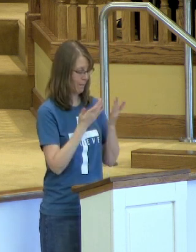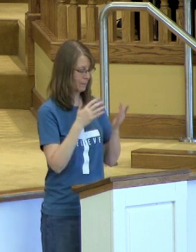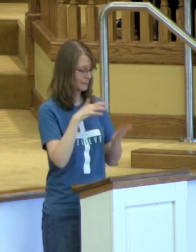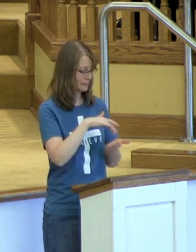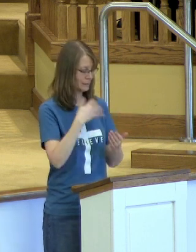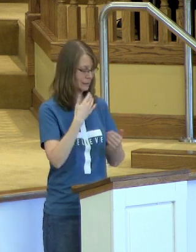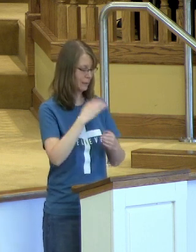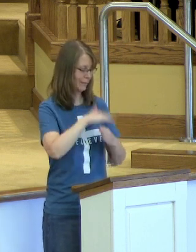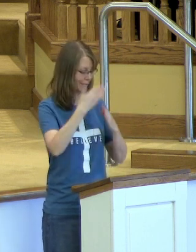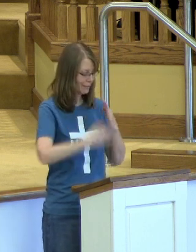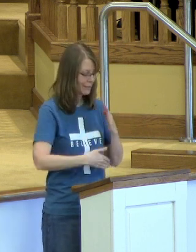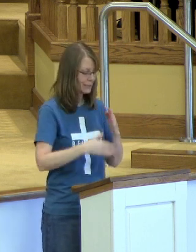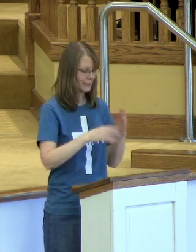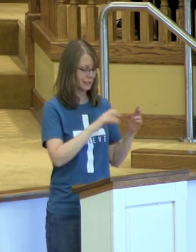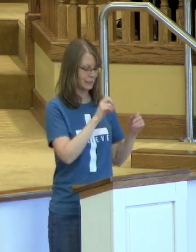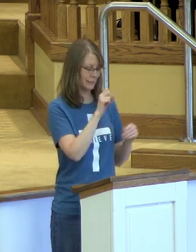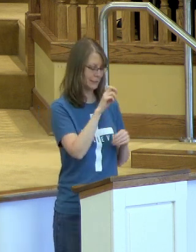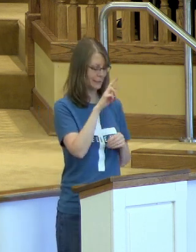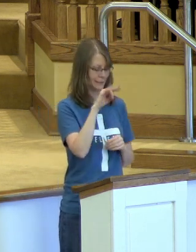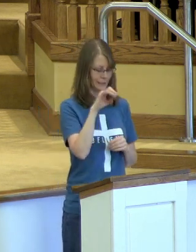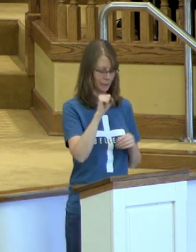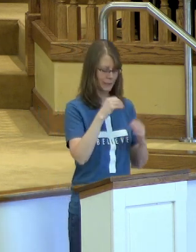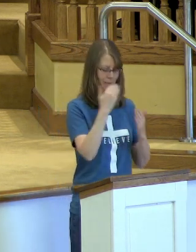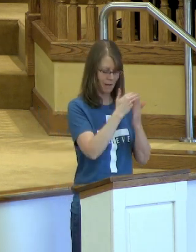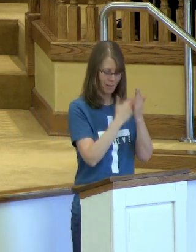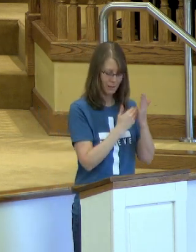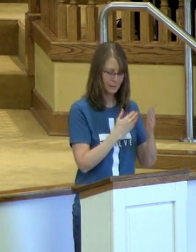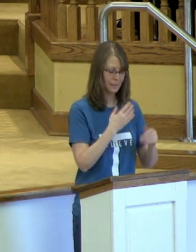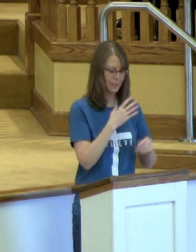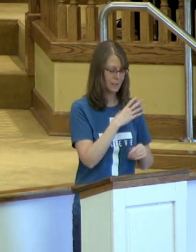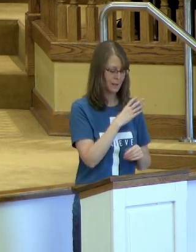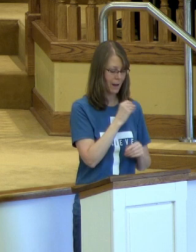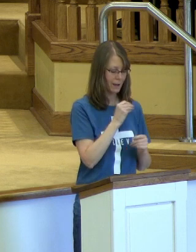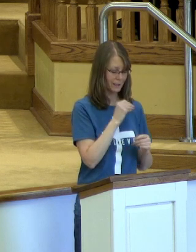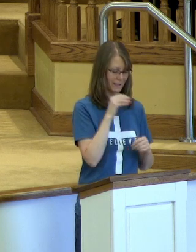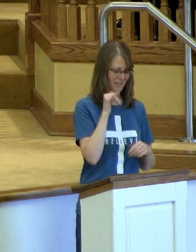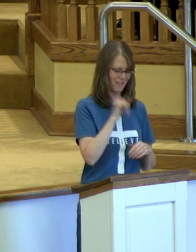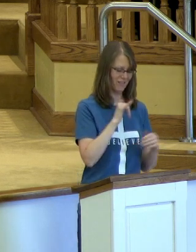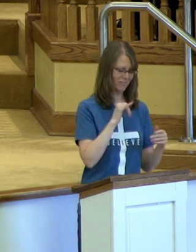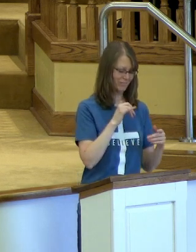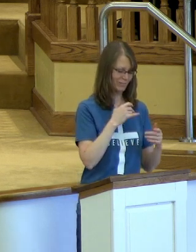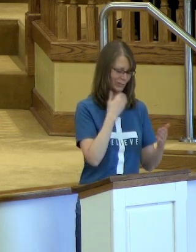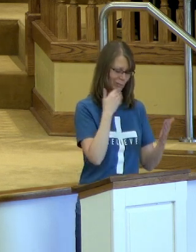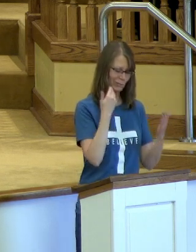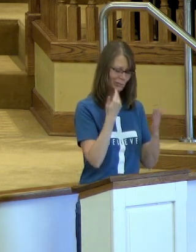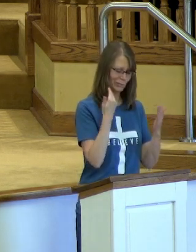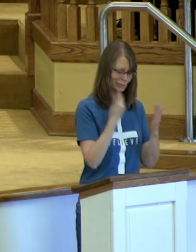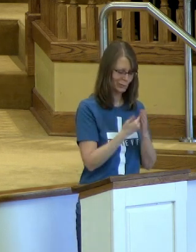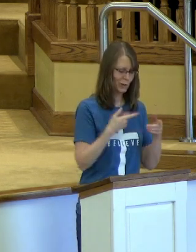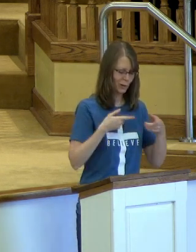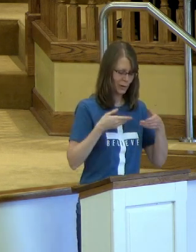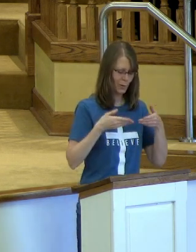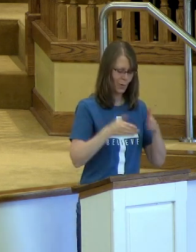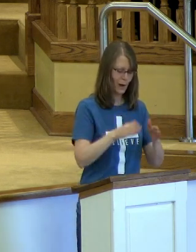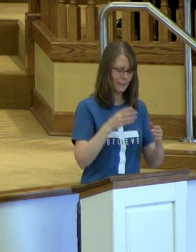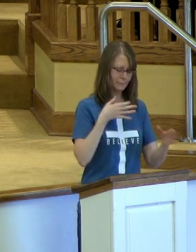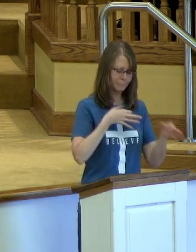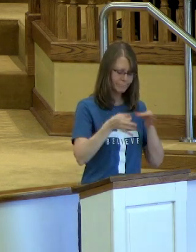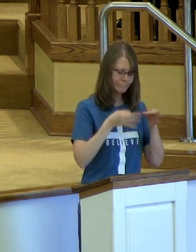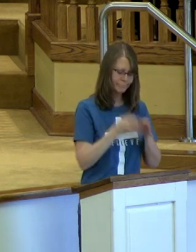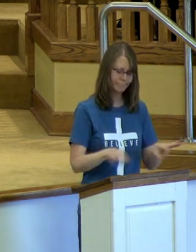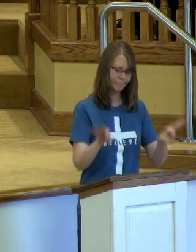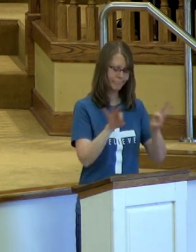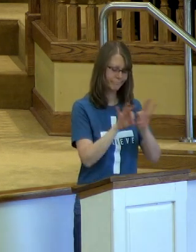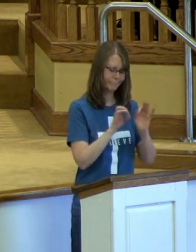our series of lessons from the Seeker's Bible Study course. This course does a great job to explain the importance of biblical repentance and faith,